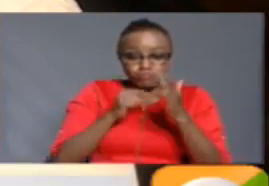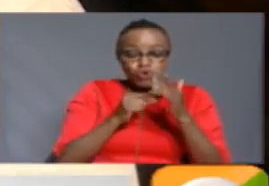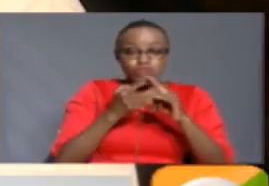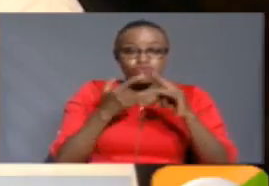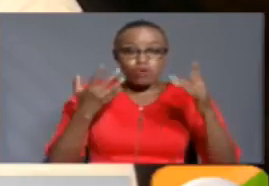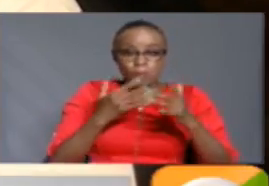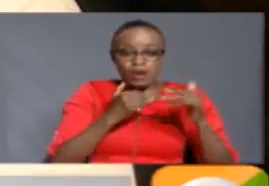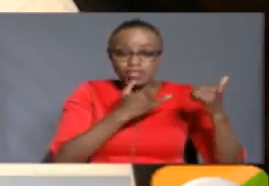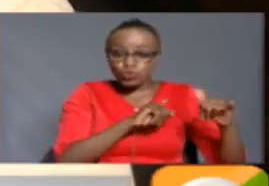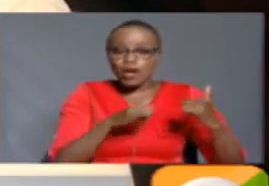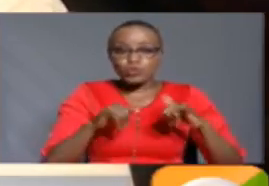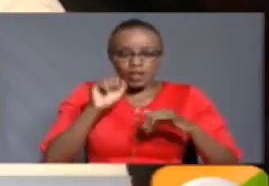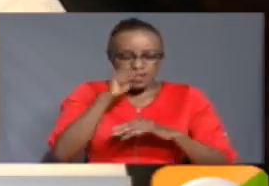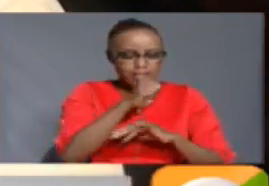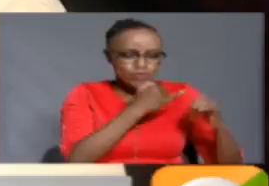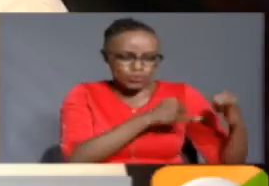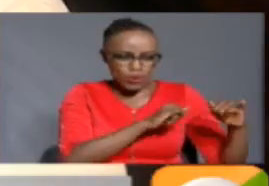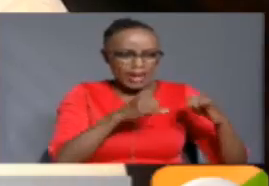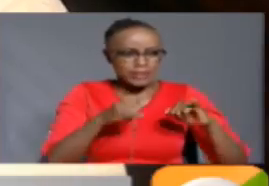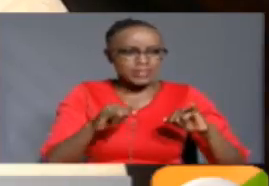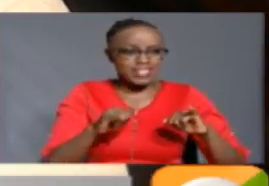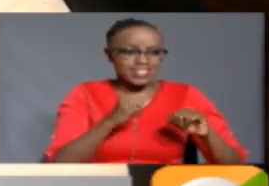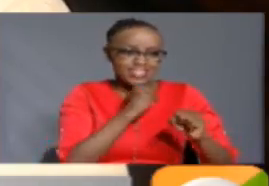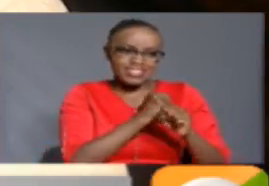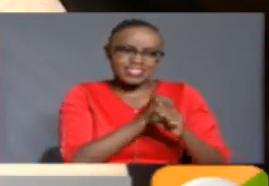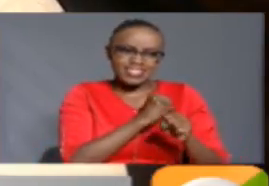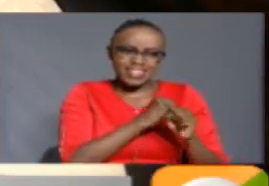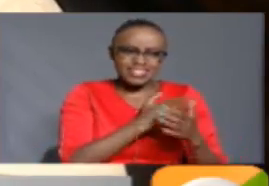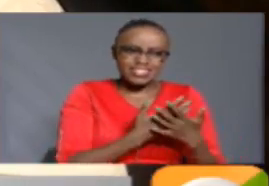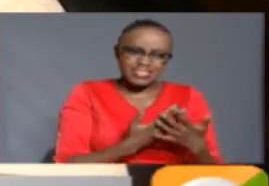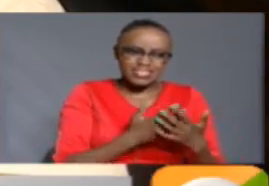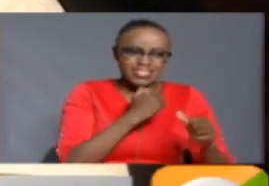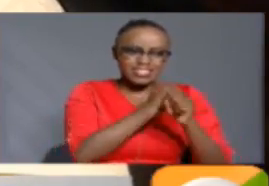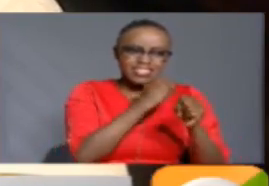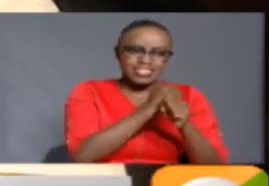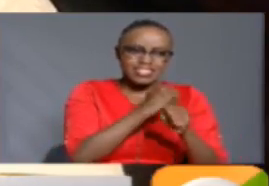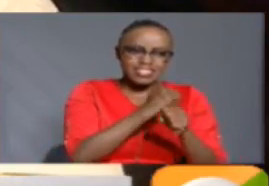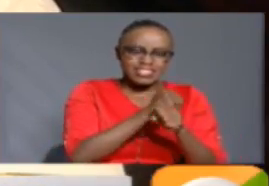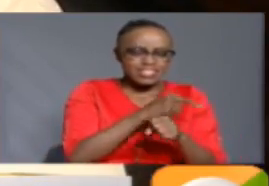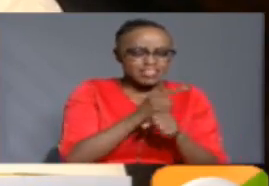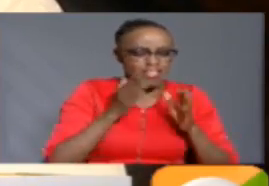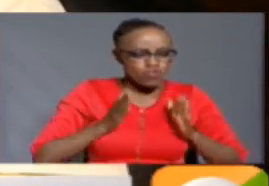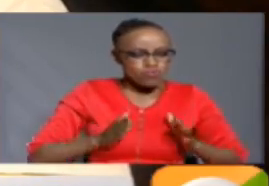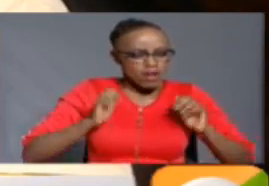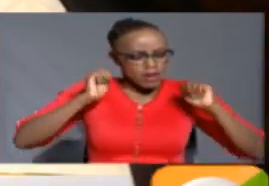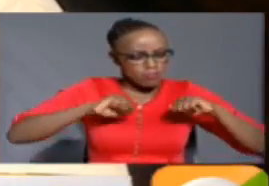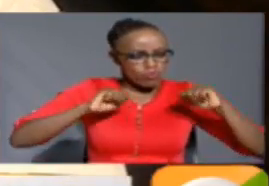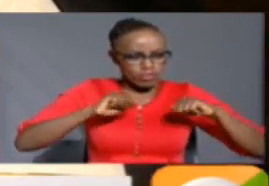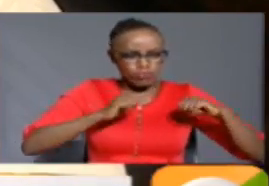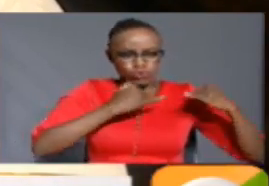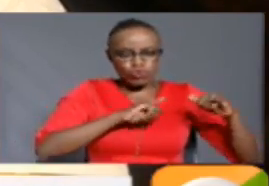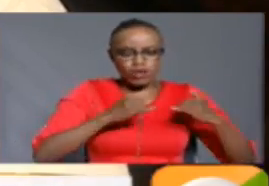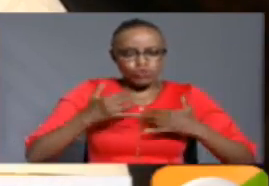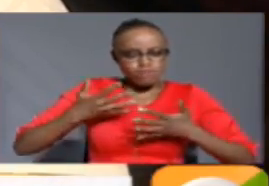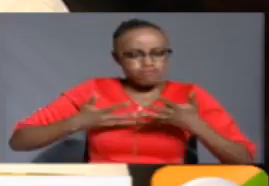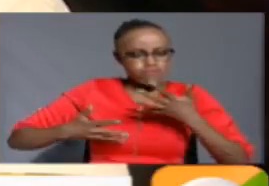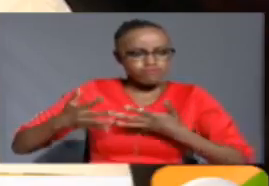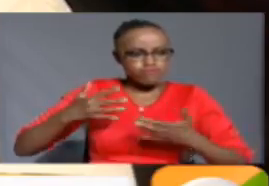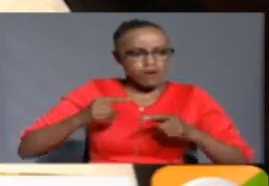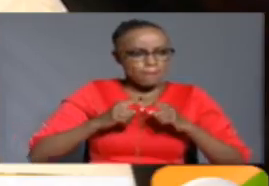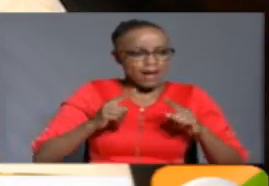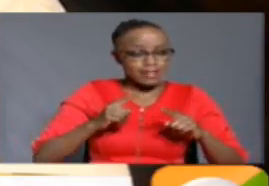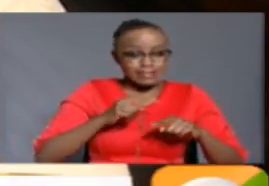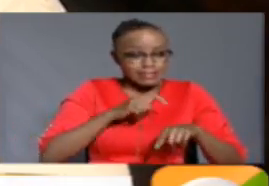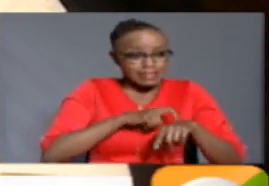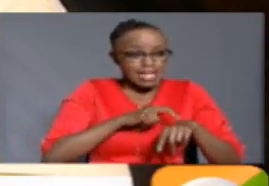has tried. He has done, what is humanly possible. He's tried to engage. So when